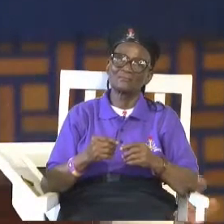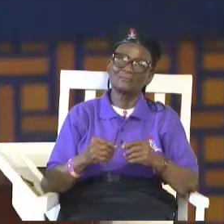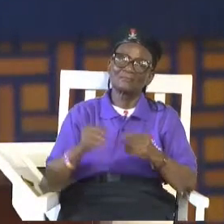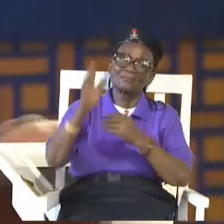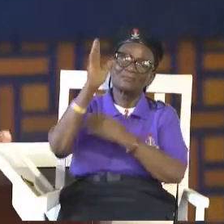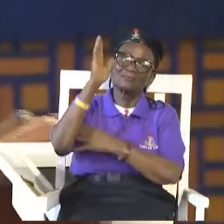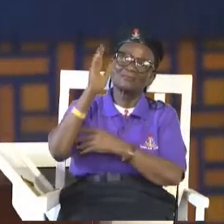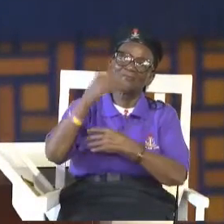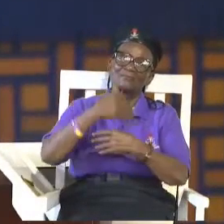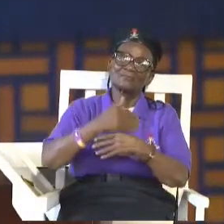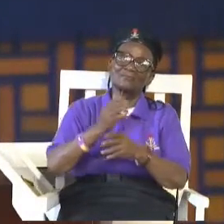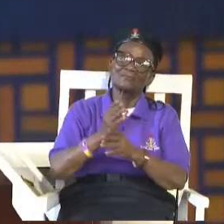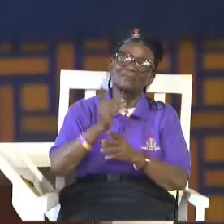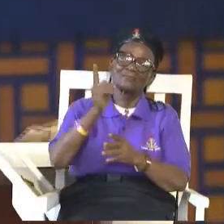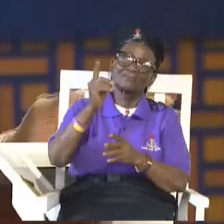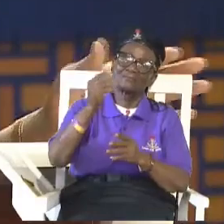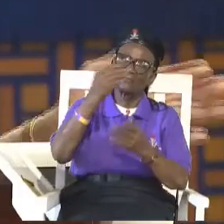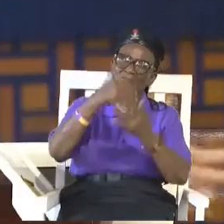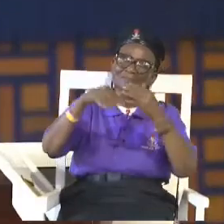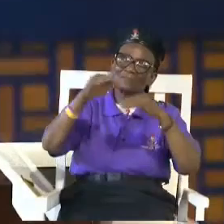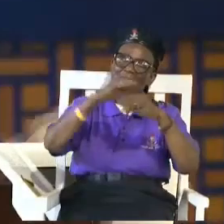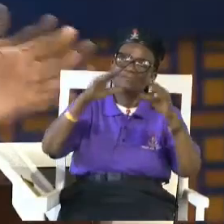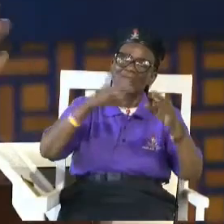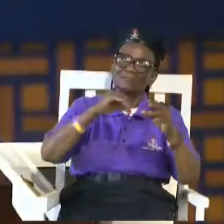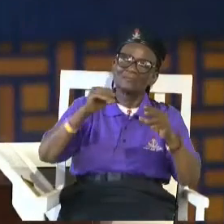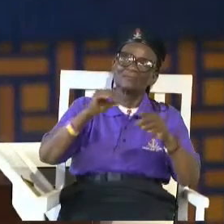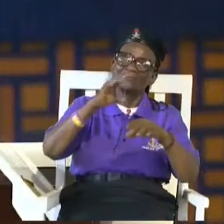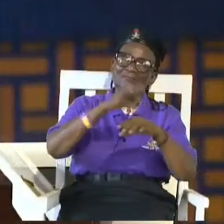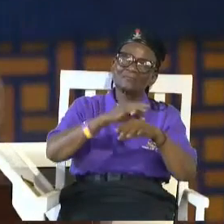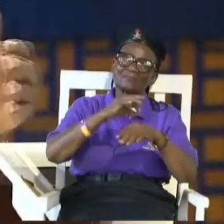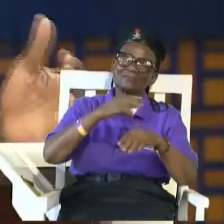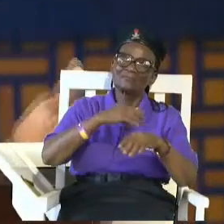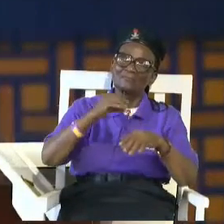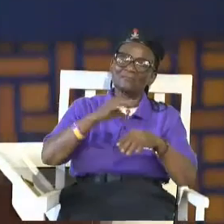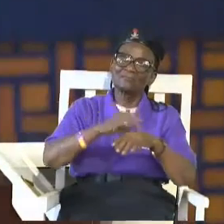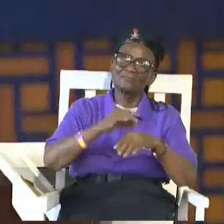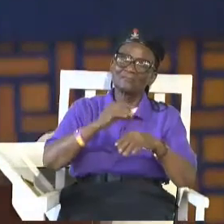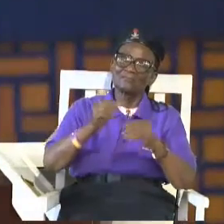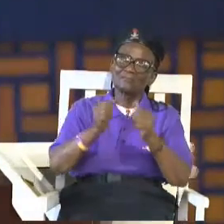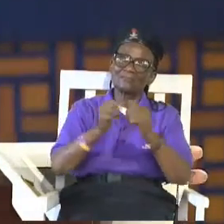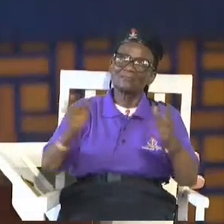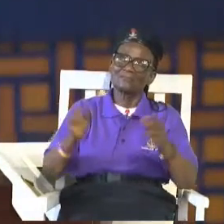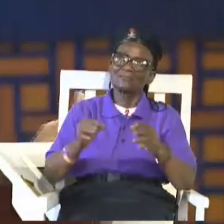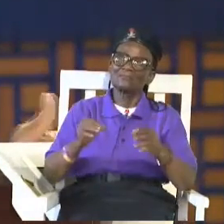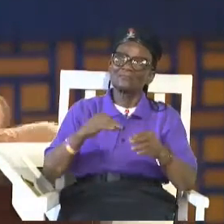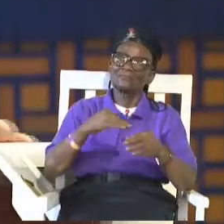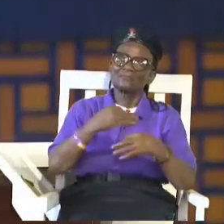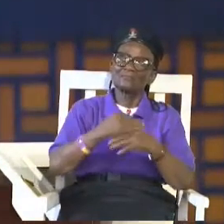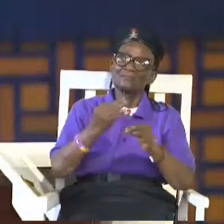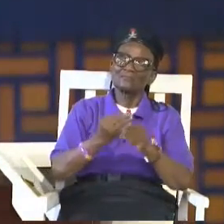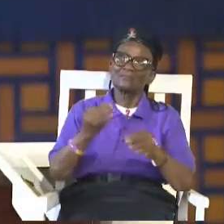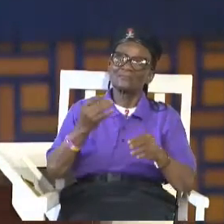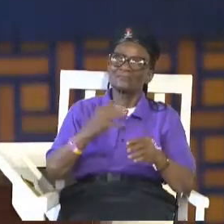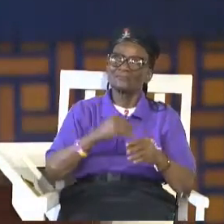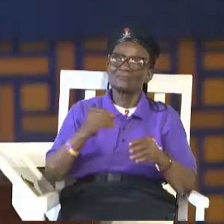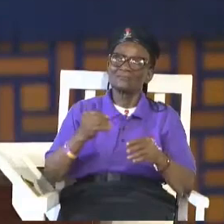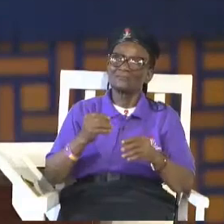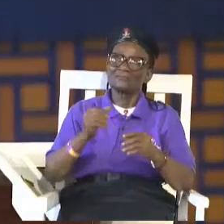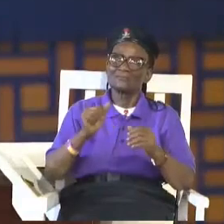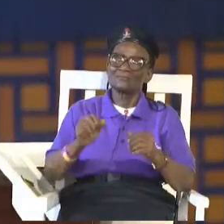God created the heavens and the earth. The earth was without form and void, and